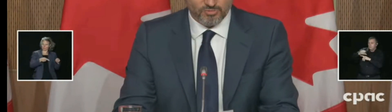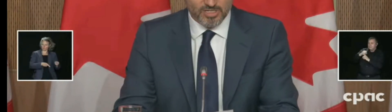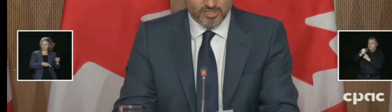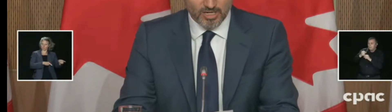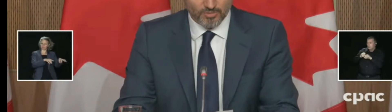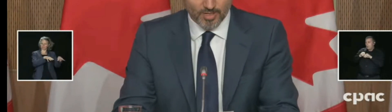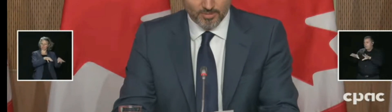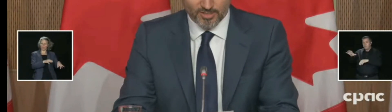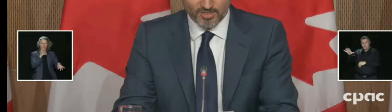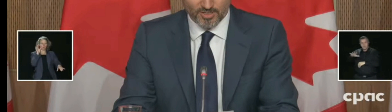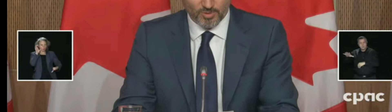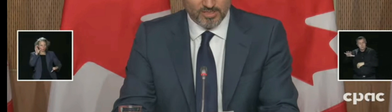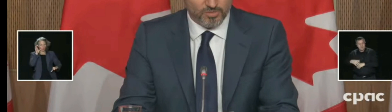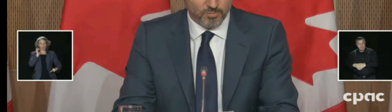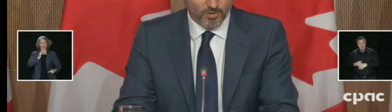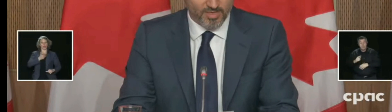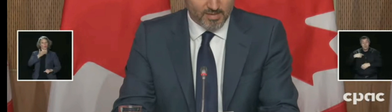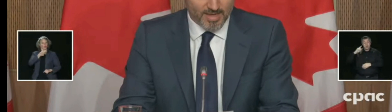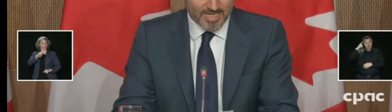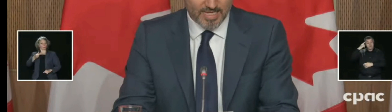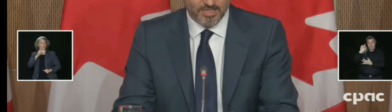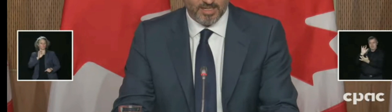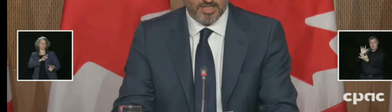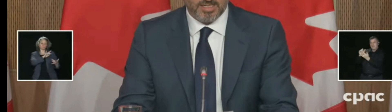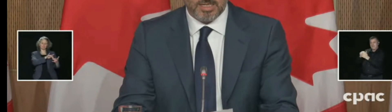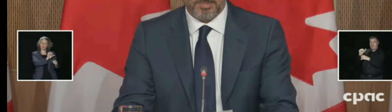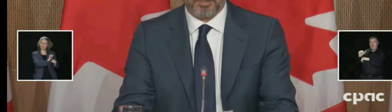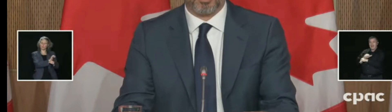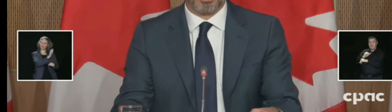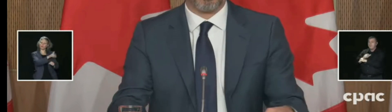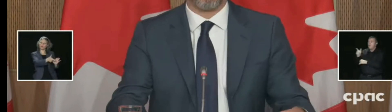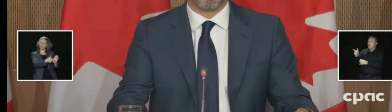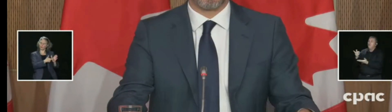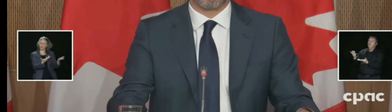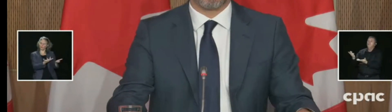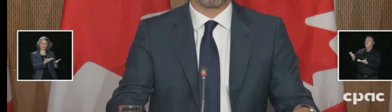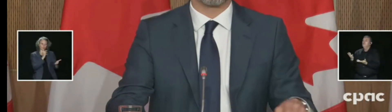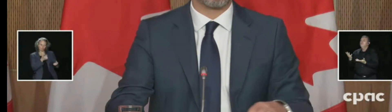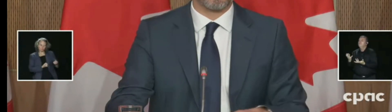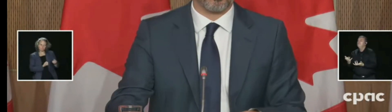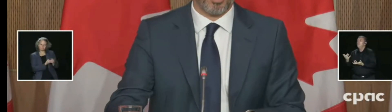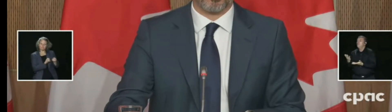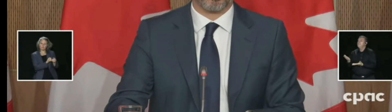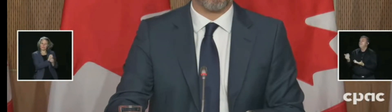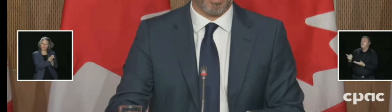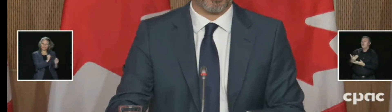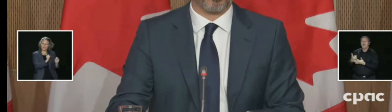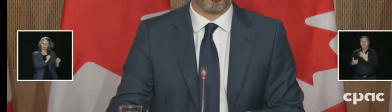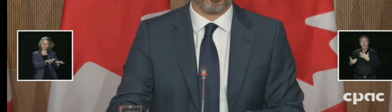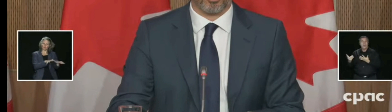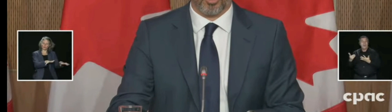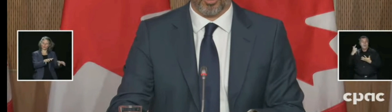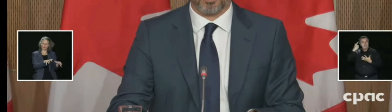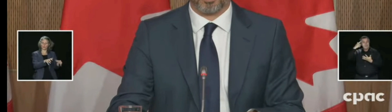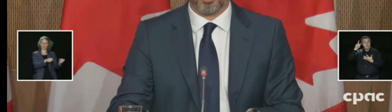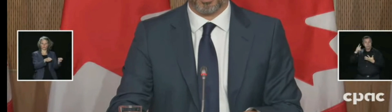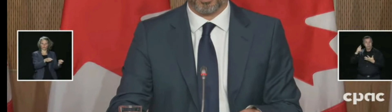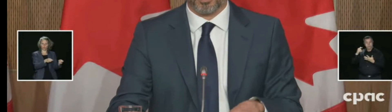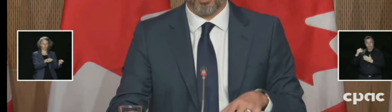government has reached out to Alberta on what support they may need to keep people safe and get the situation back under